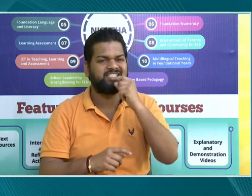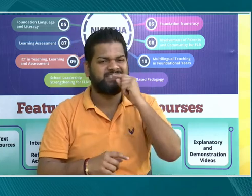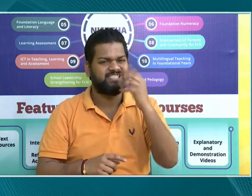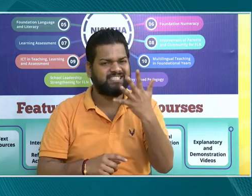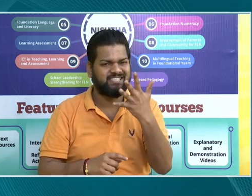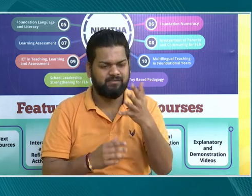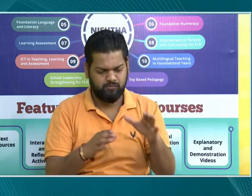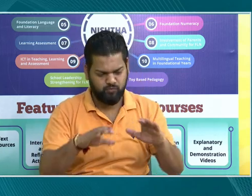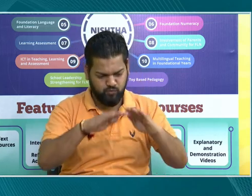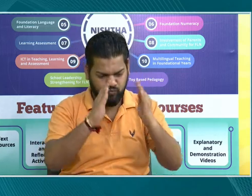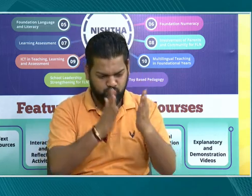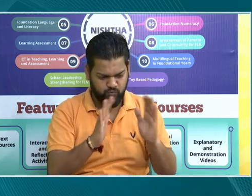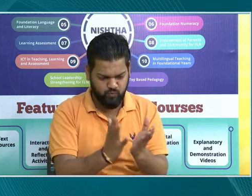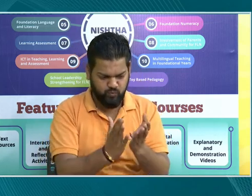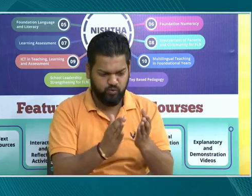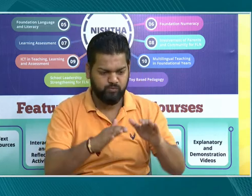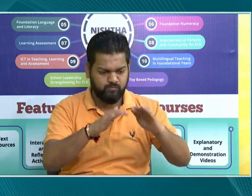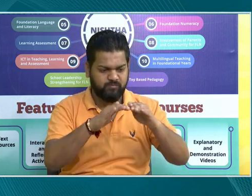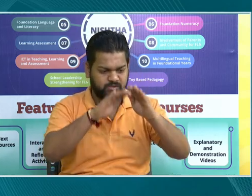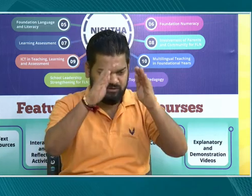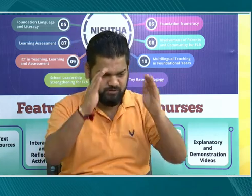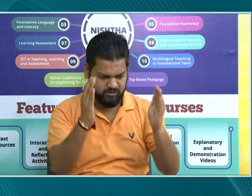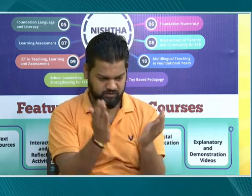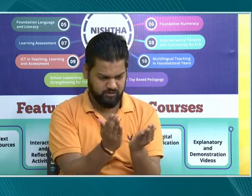happens. Do we get a new product?